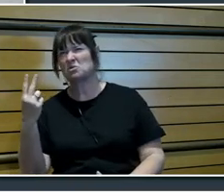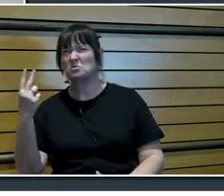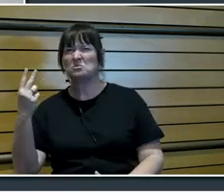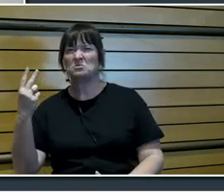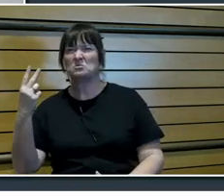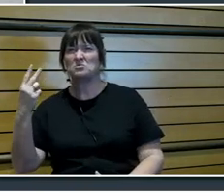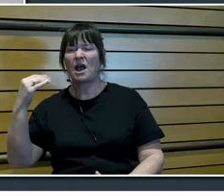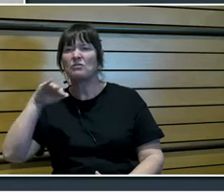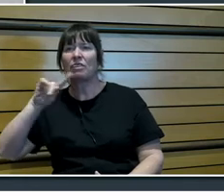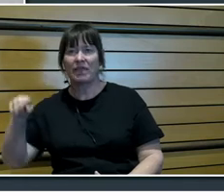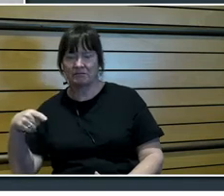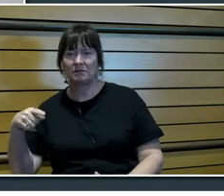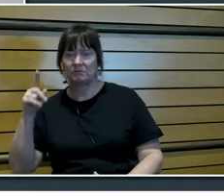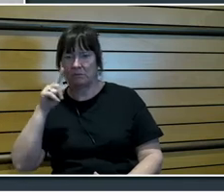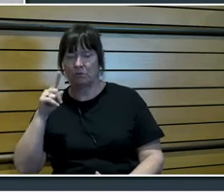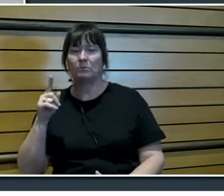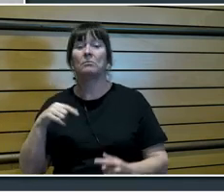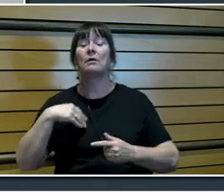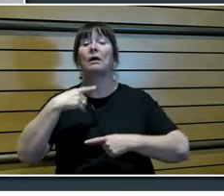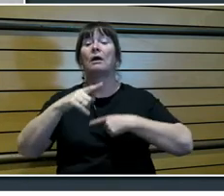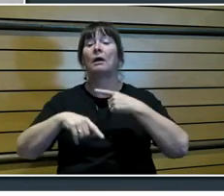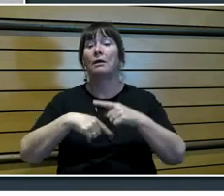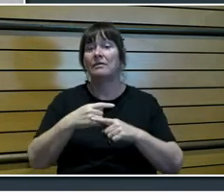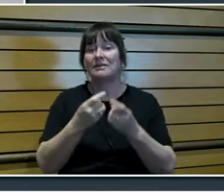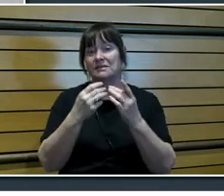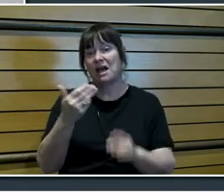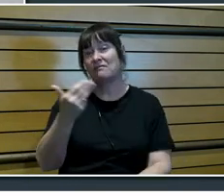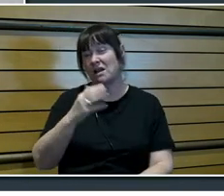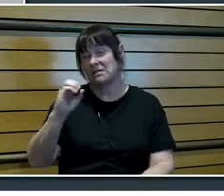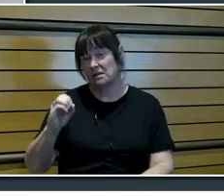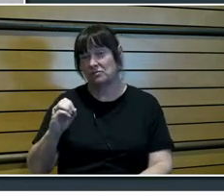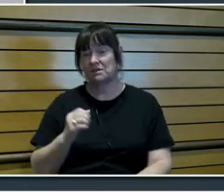200,000. By the turn of the century,